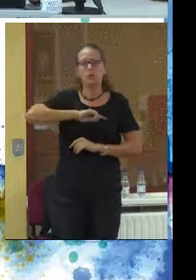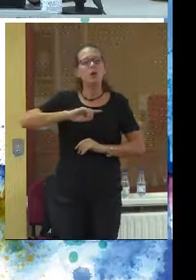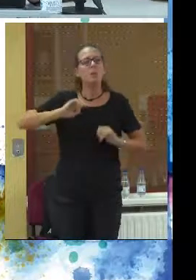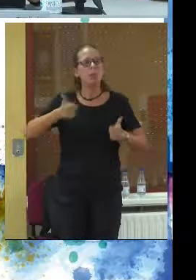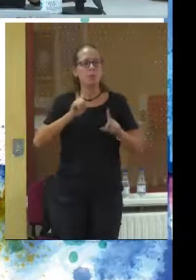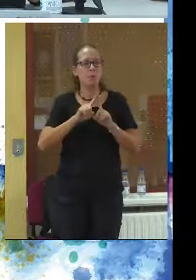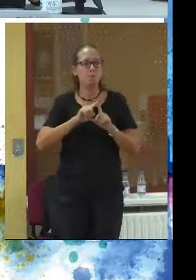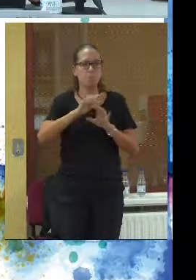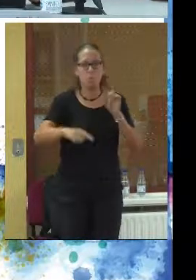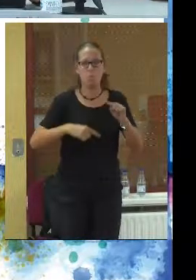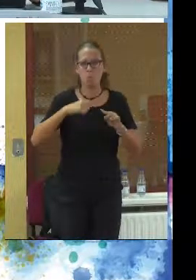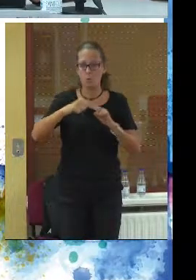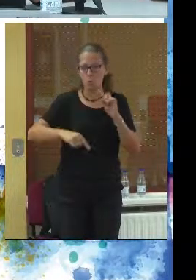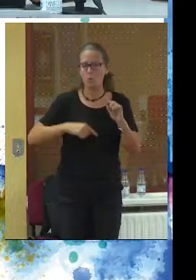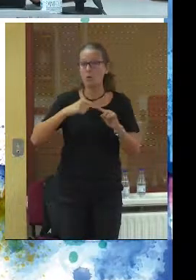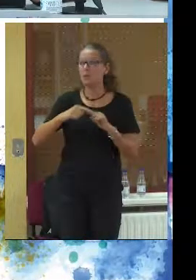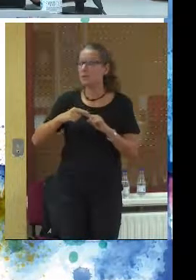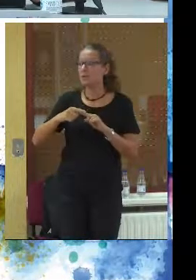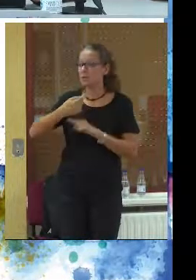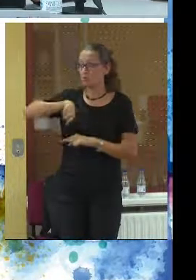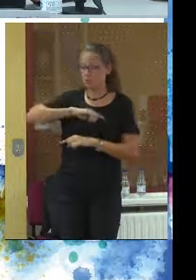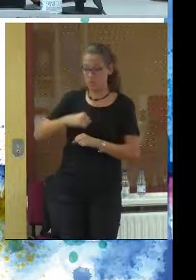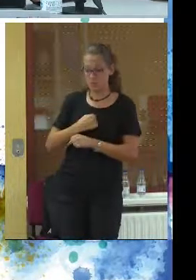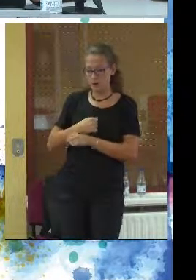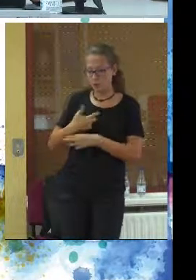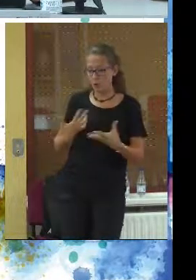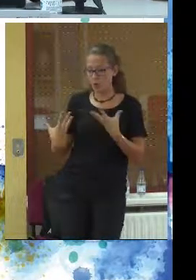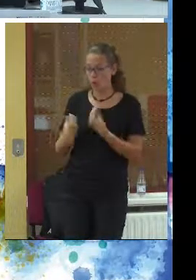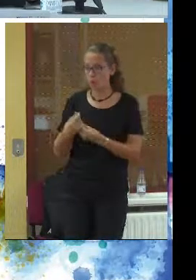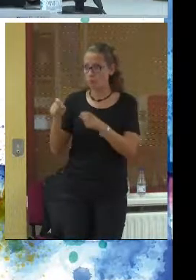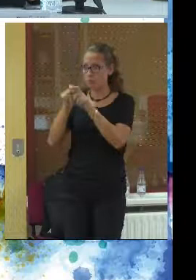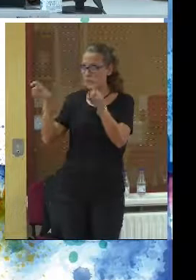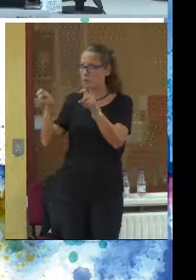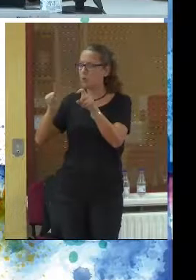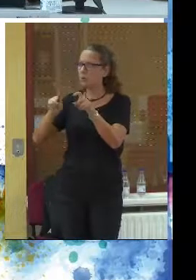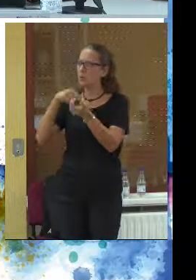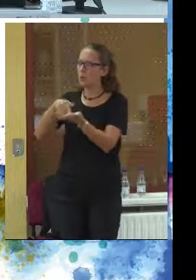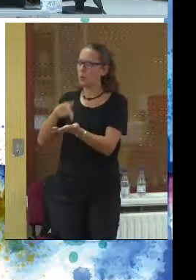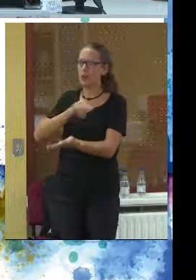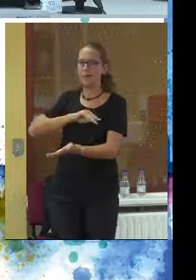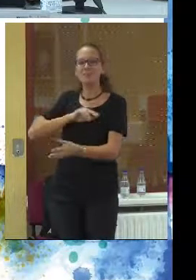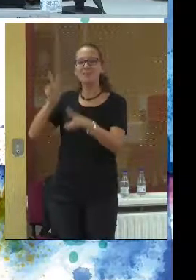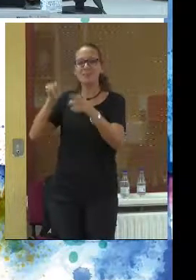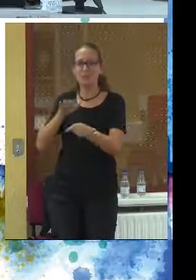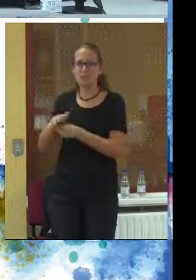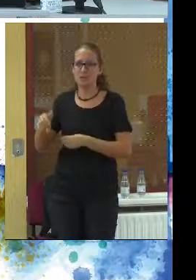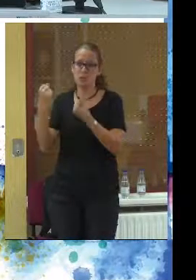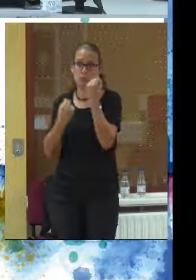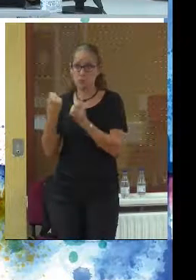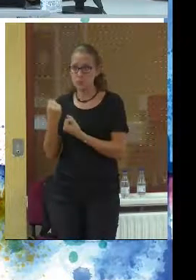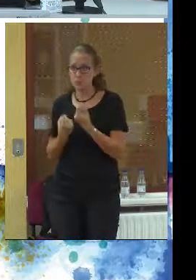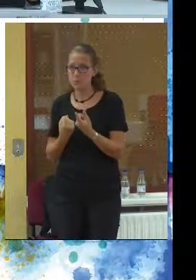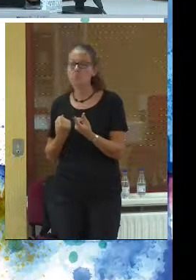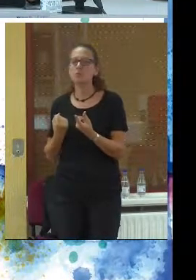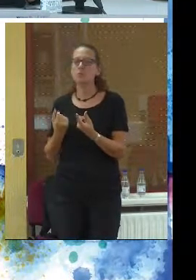got a loop here where we're working with a very demanding customer in the automobile